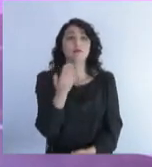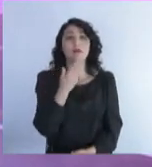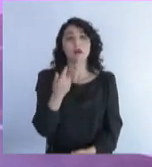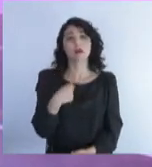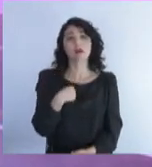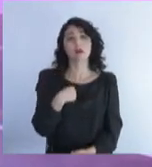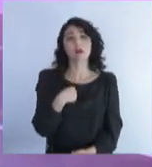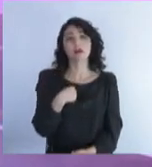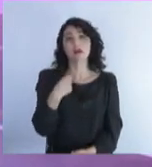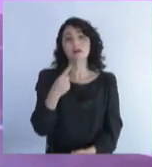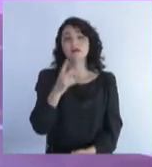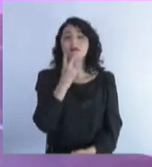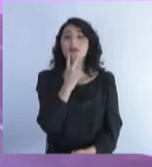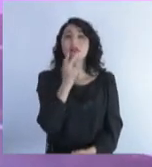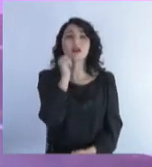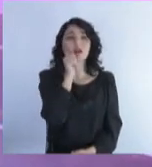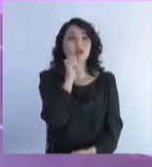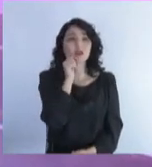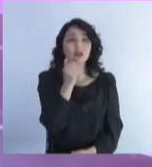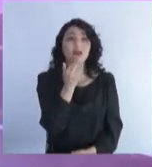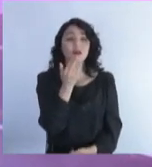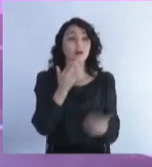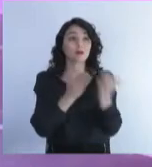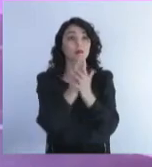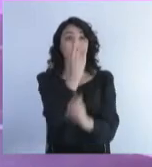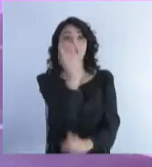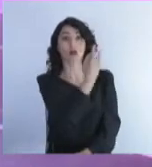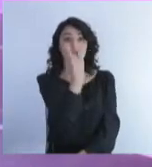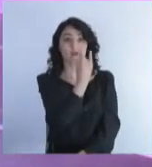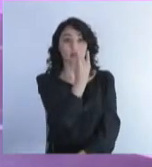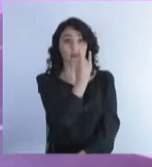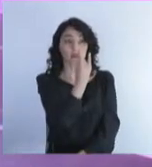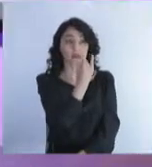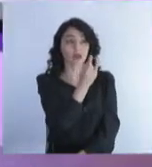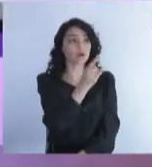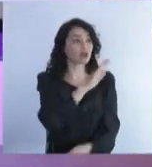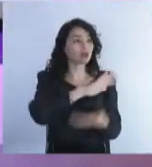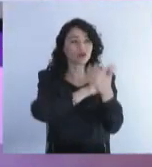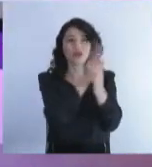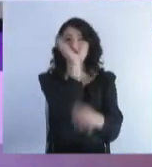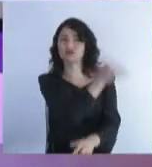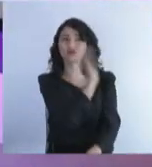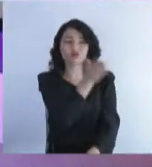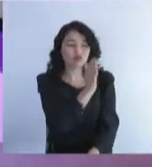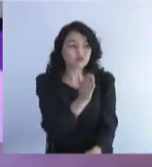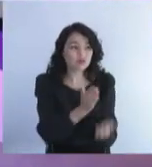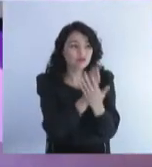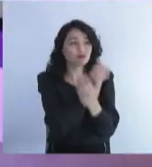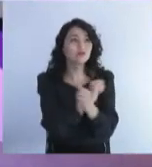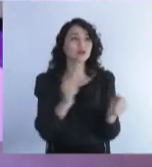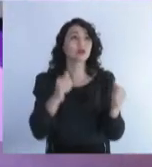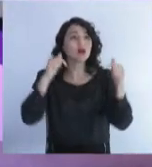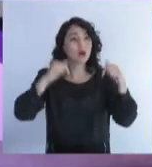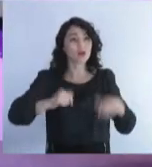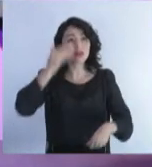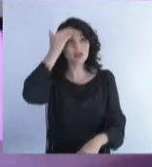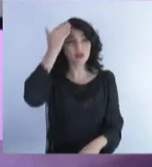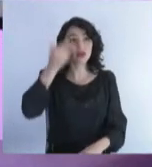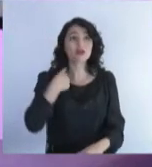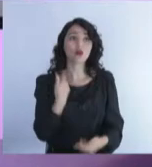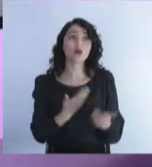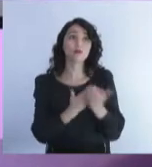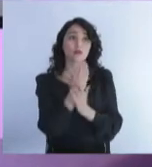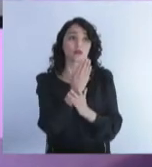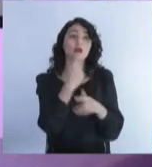universidad, llegó el confinamiento y se suspendió todo. Hoy estoy retomando el